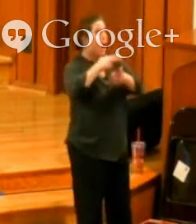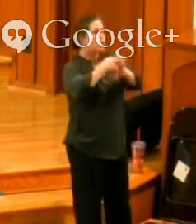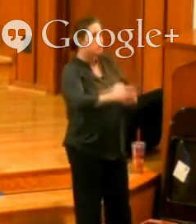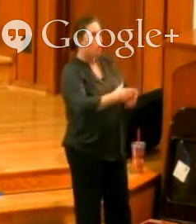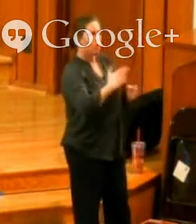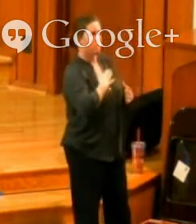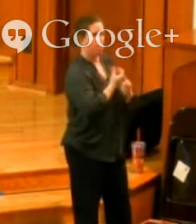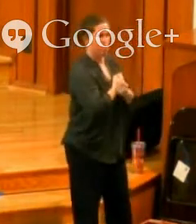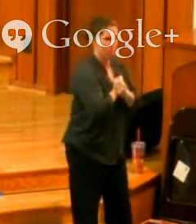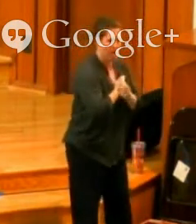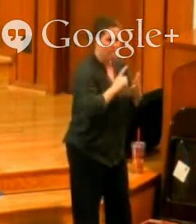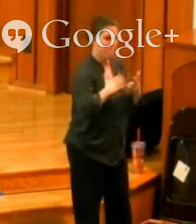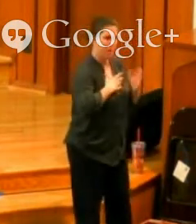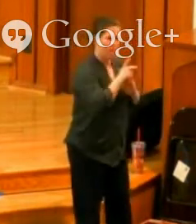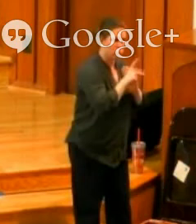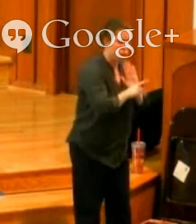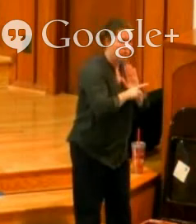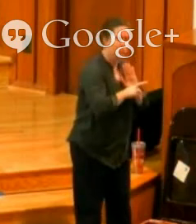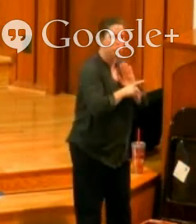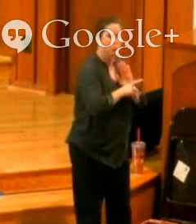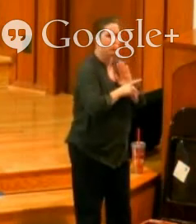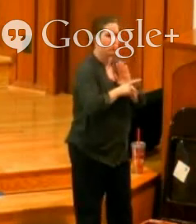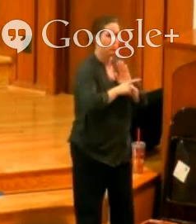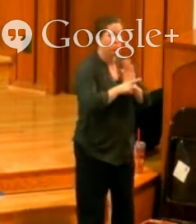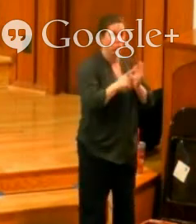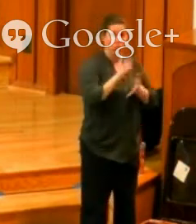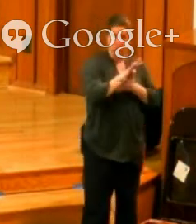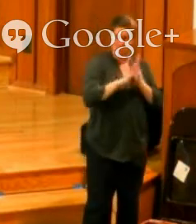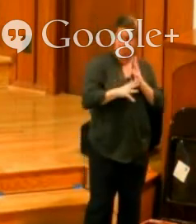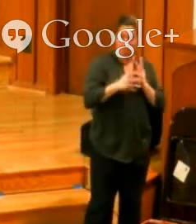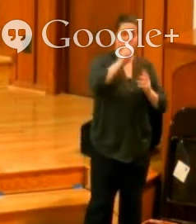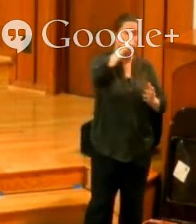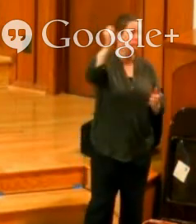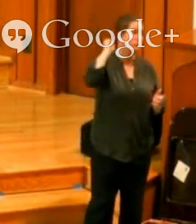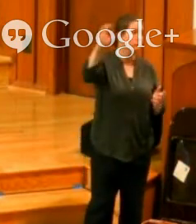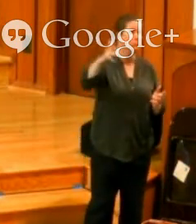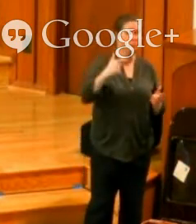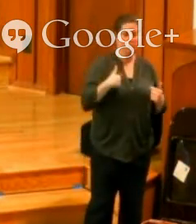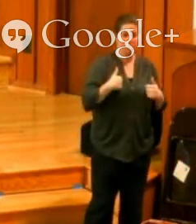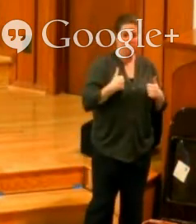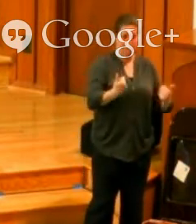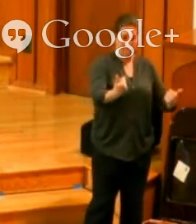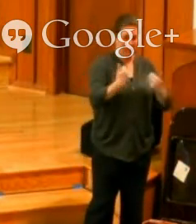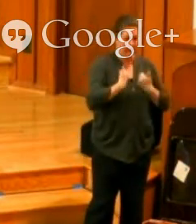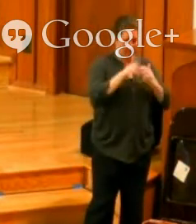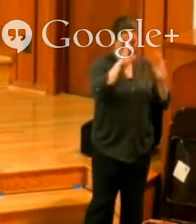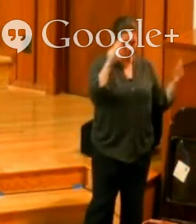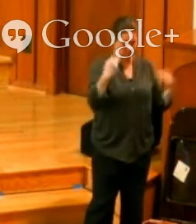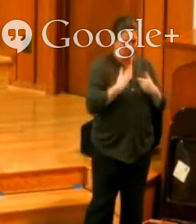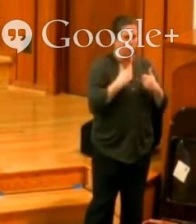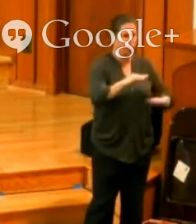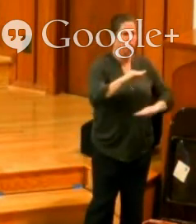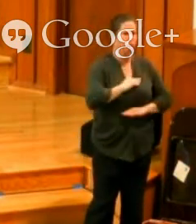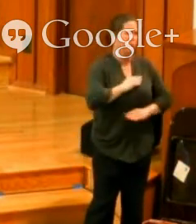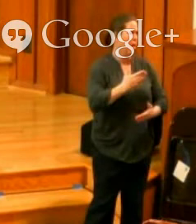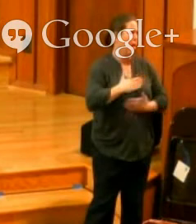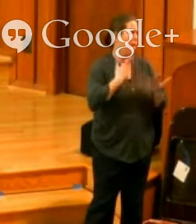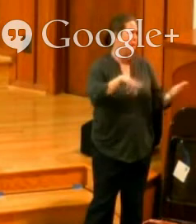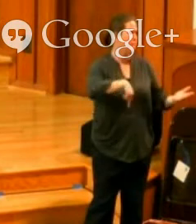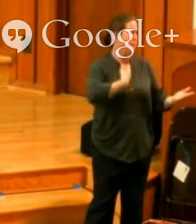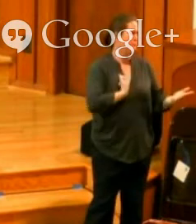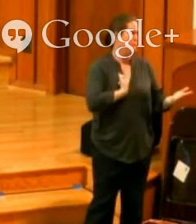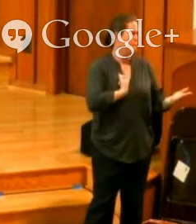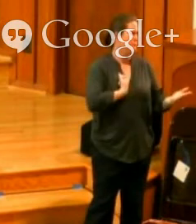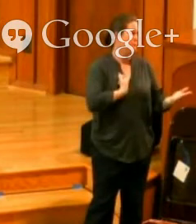love, or his principles. We can put these things aside and we can be perfectly happy and perfectly in harmony by ourselves. Does that sound like